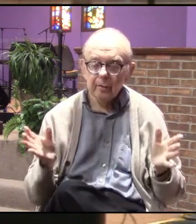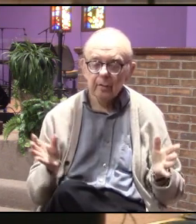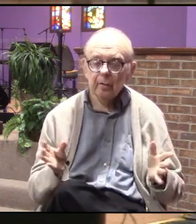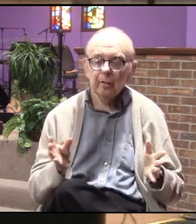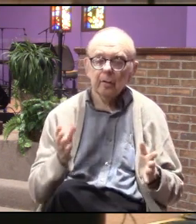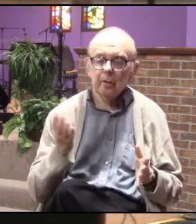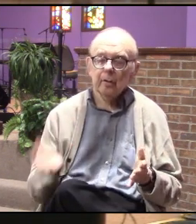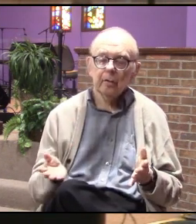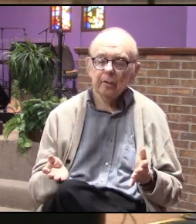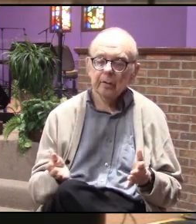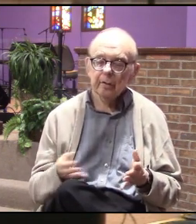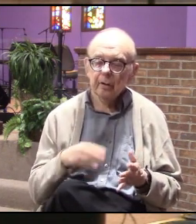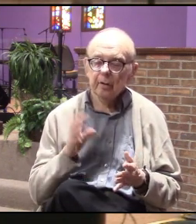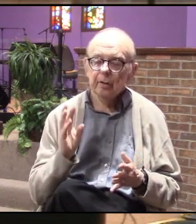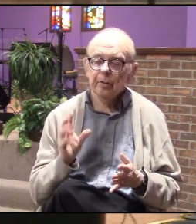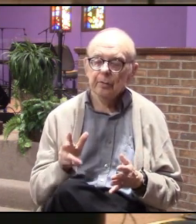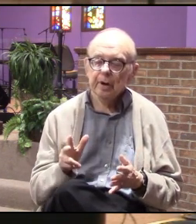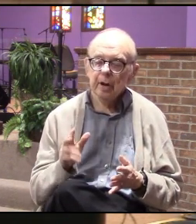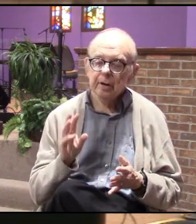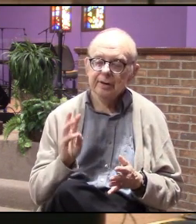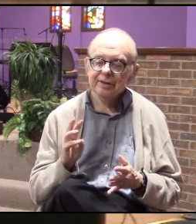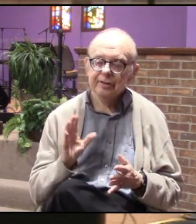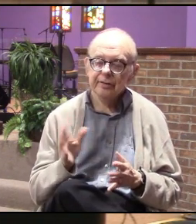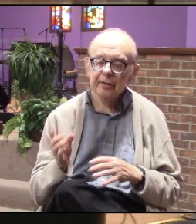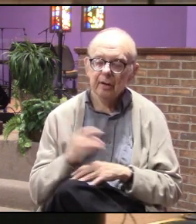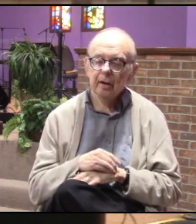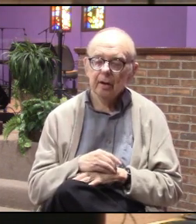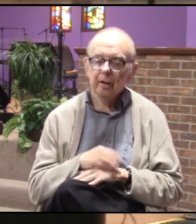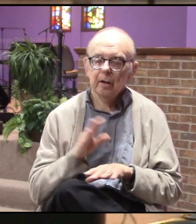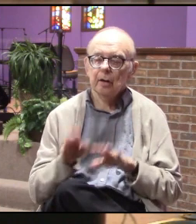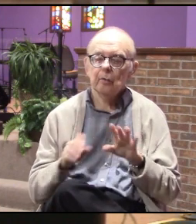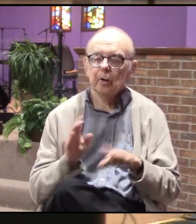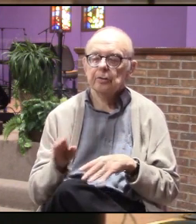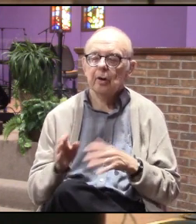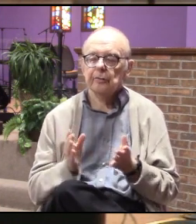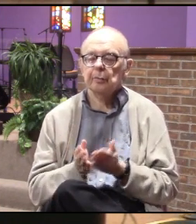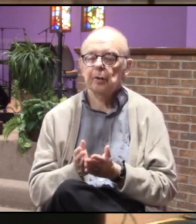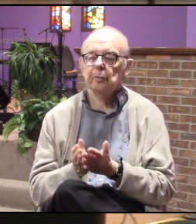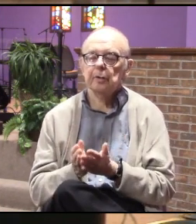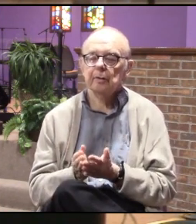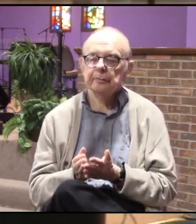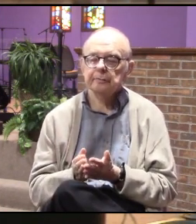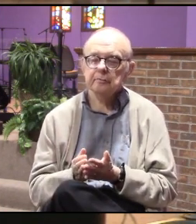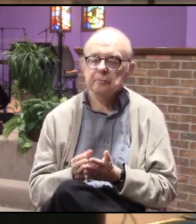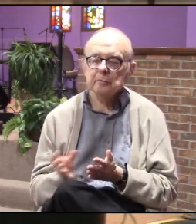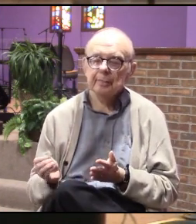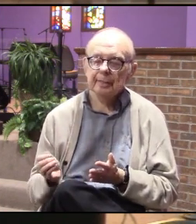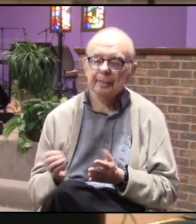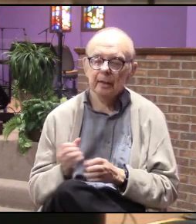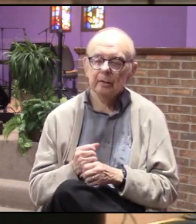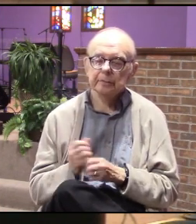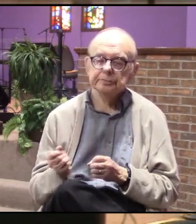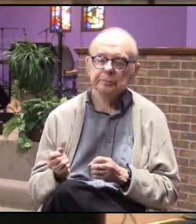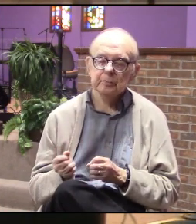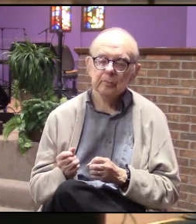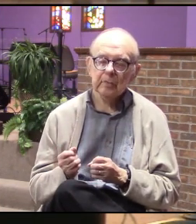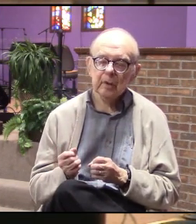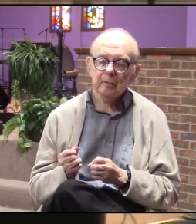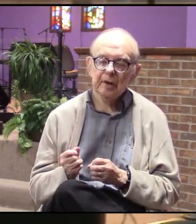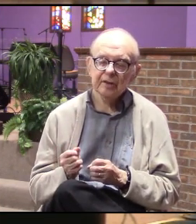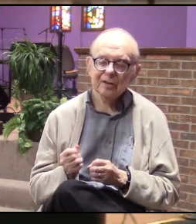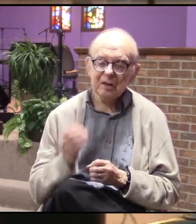He's been on there for 365 days. He walks off the plank, and he makes a